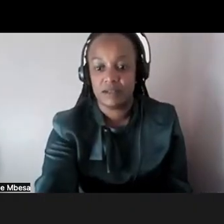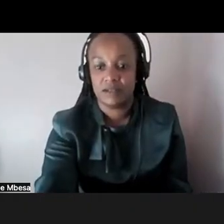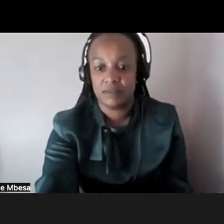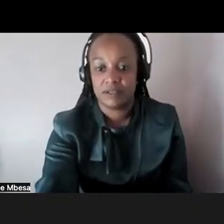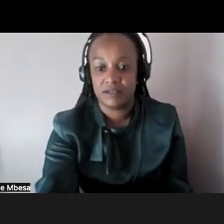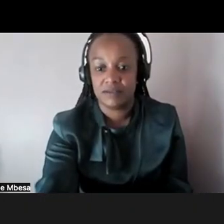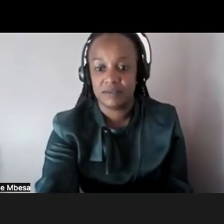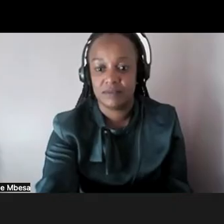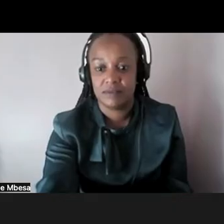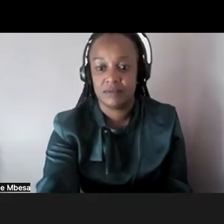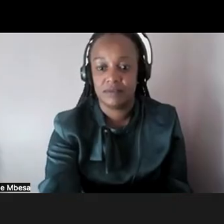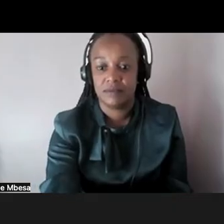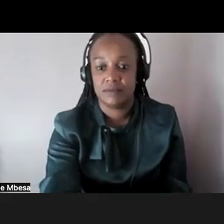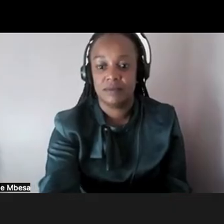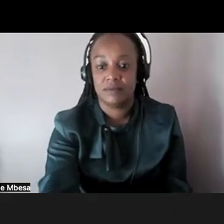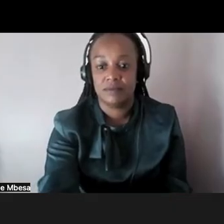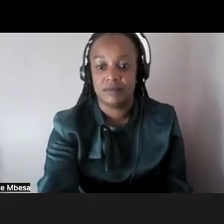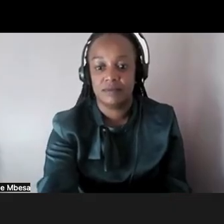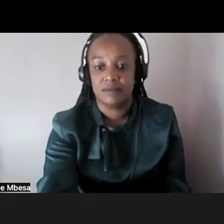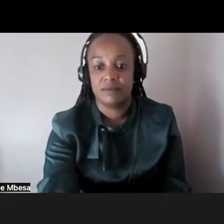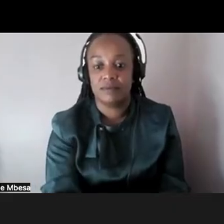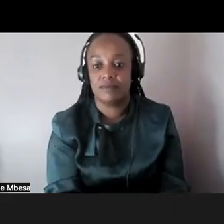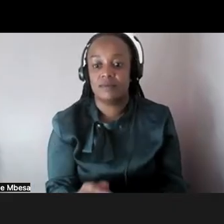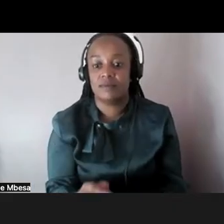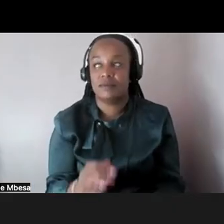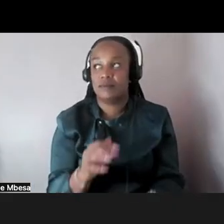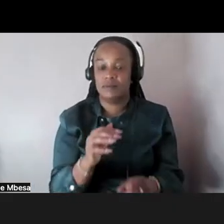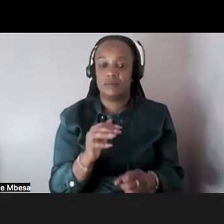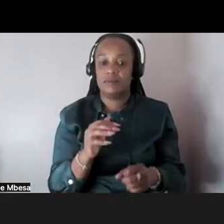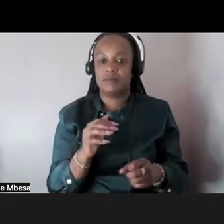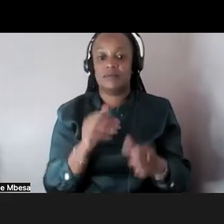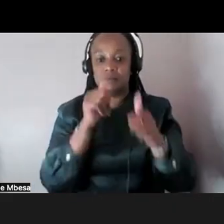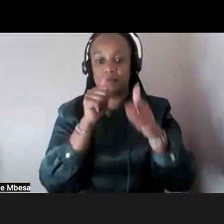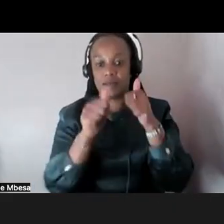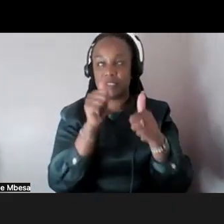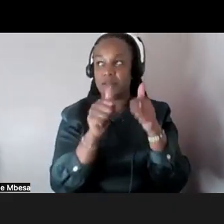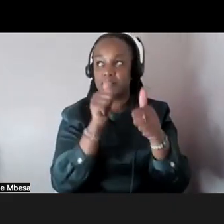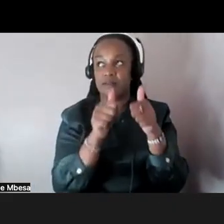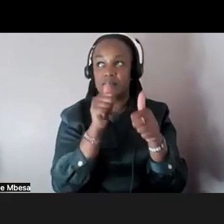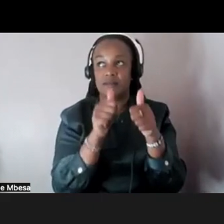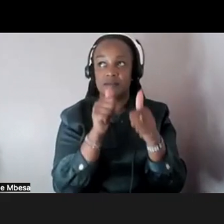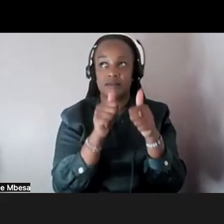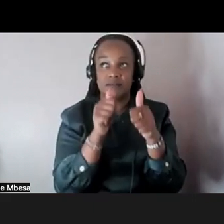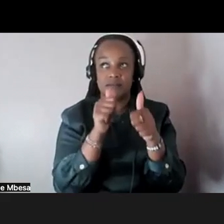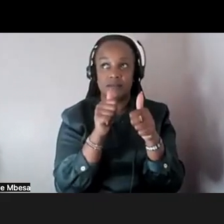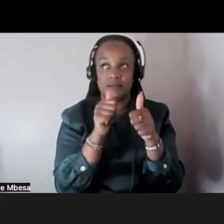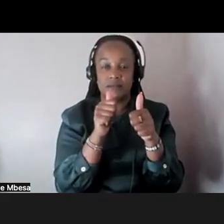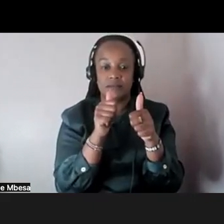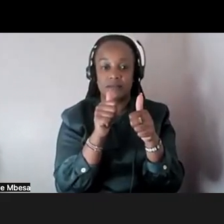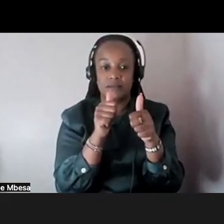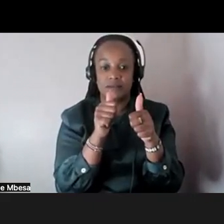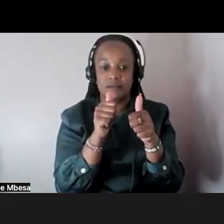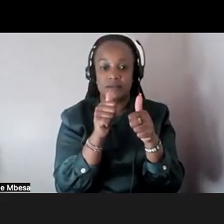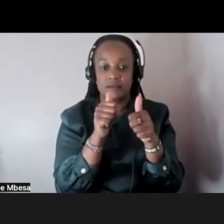to scalability later on, because I'm very keen to kind of hear more about kind of ideas on that. Next, to